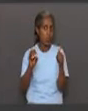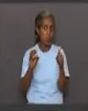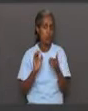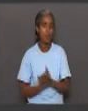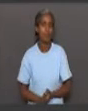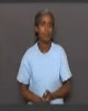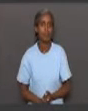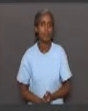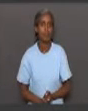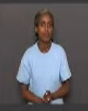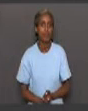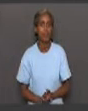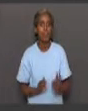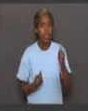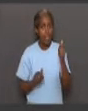AO.